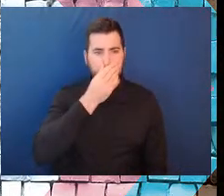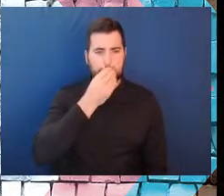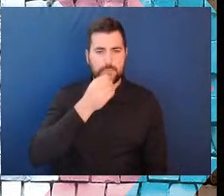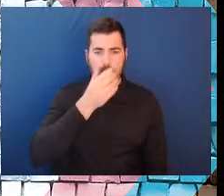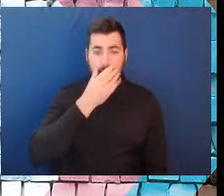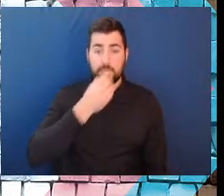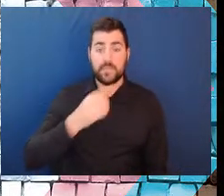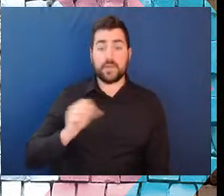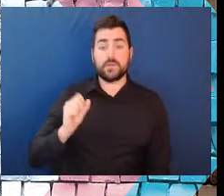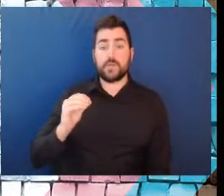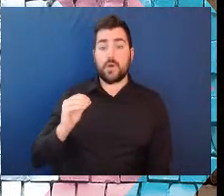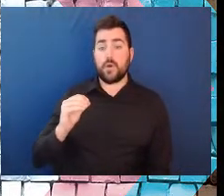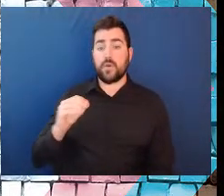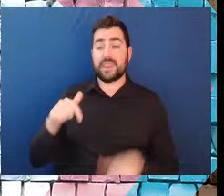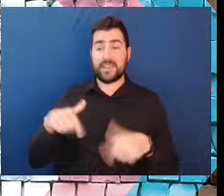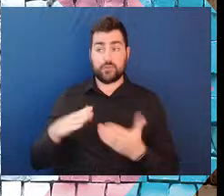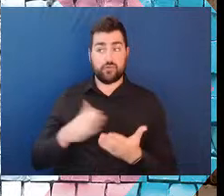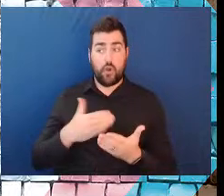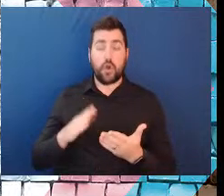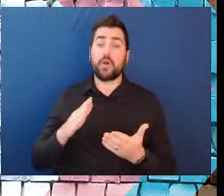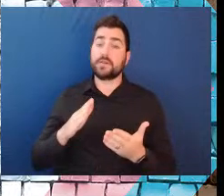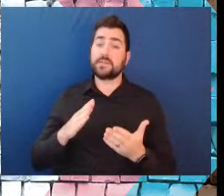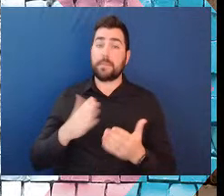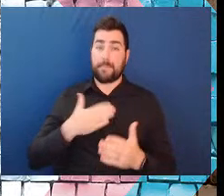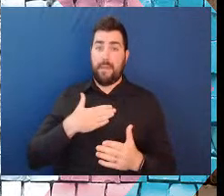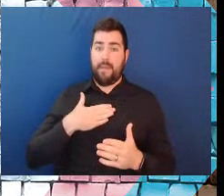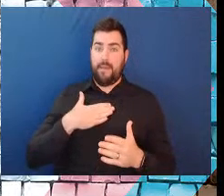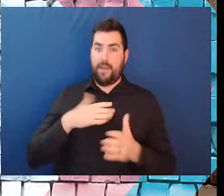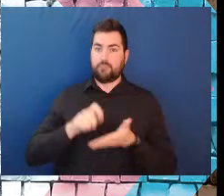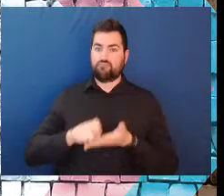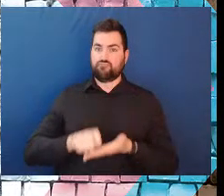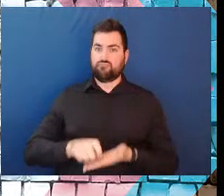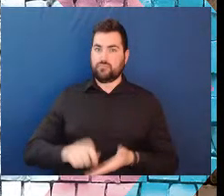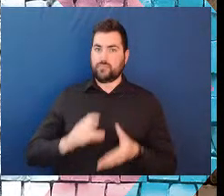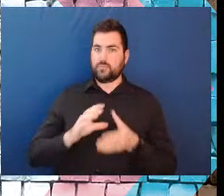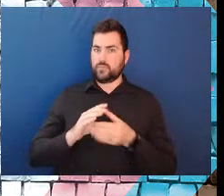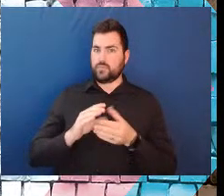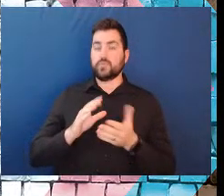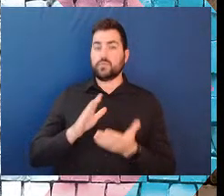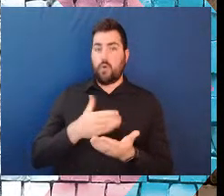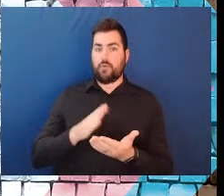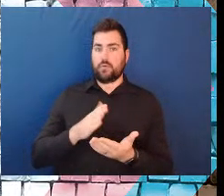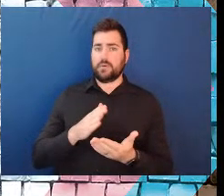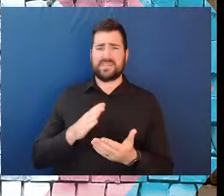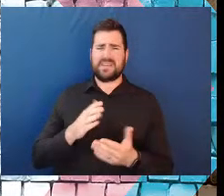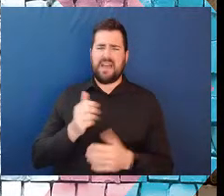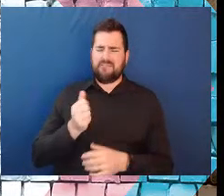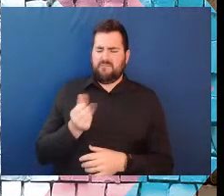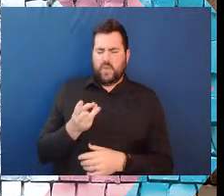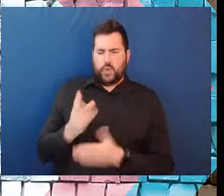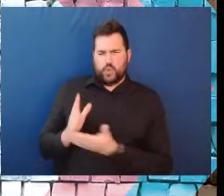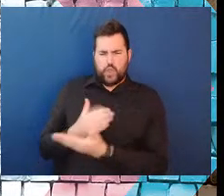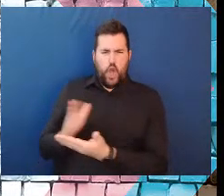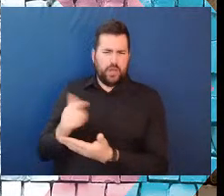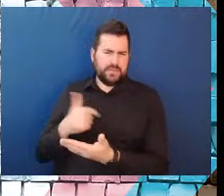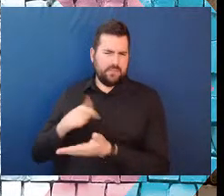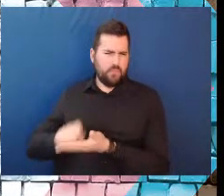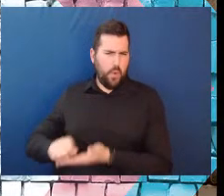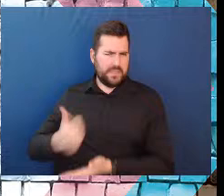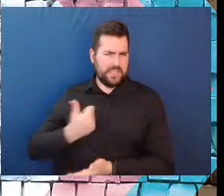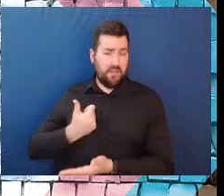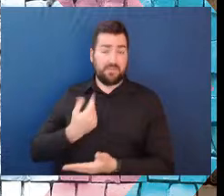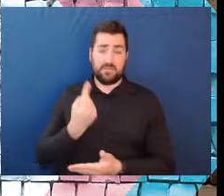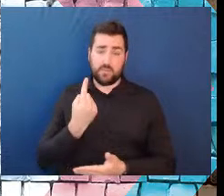So this is an original that I wrote, one of very, very few originals I've ever written. And it's just sort of a